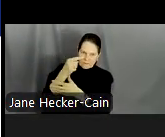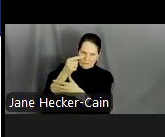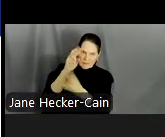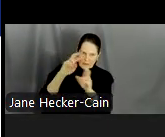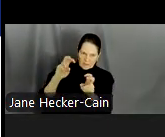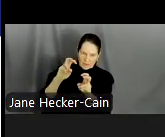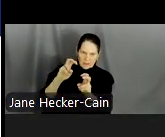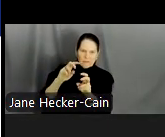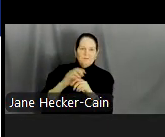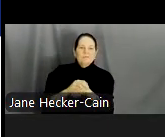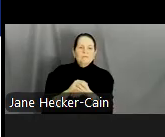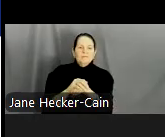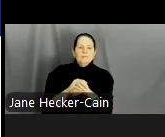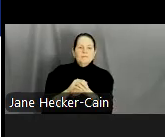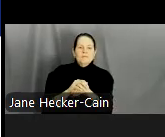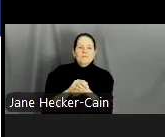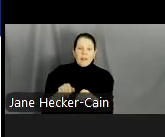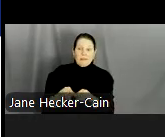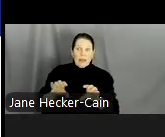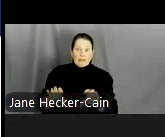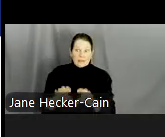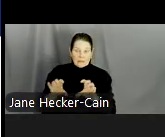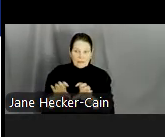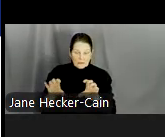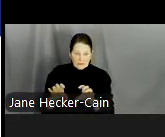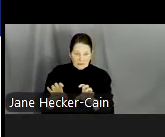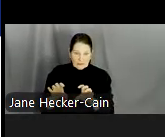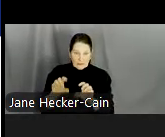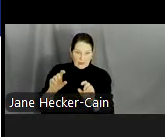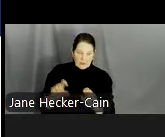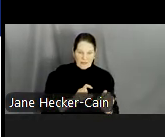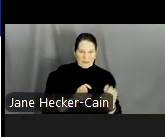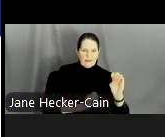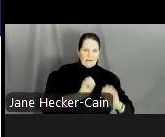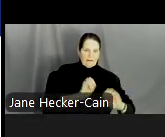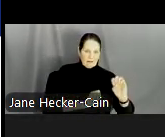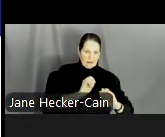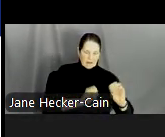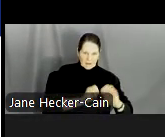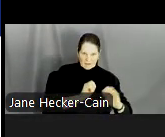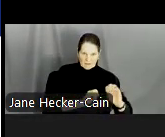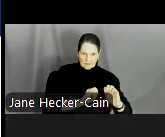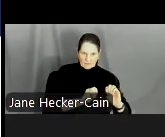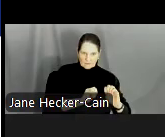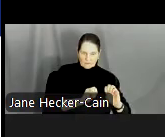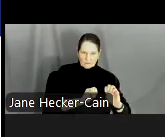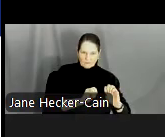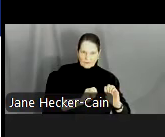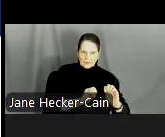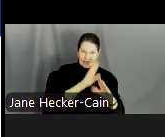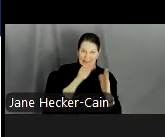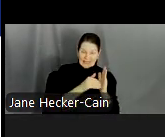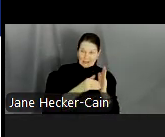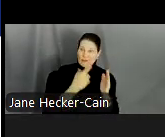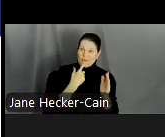and results, and then acting and evaluating. And in the center of all of